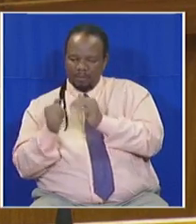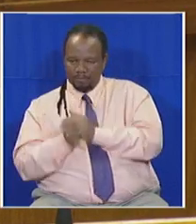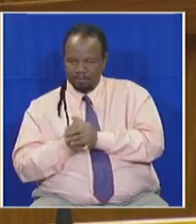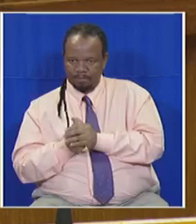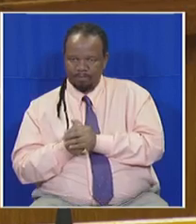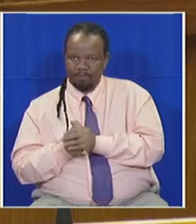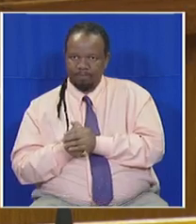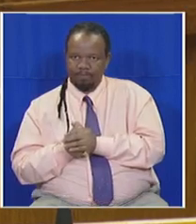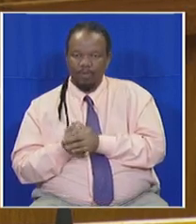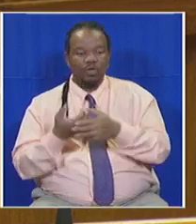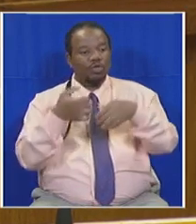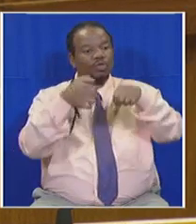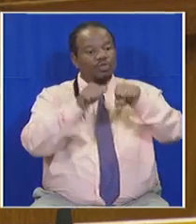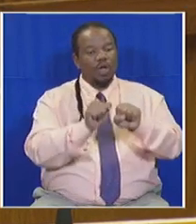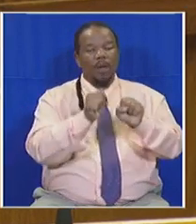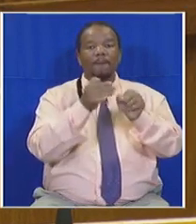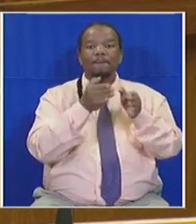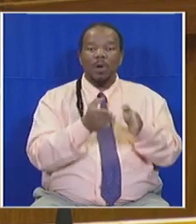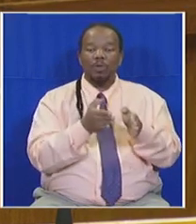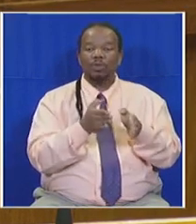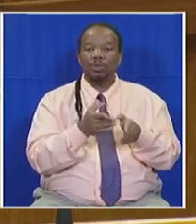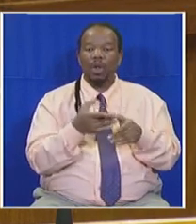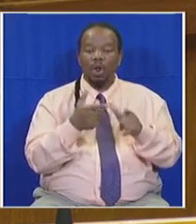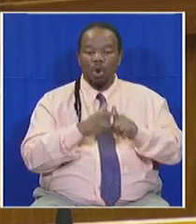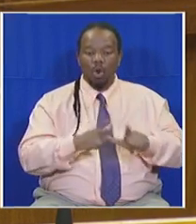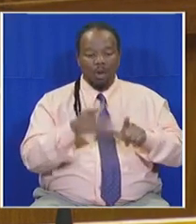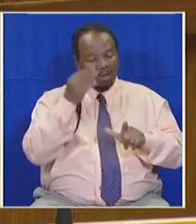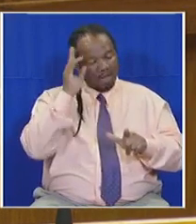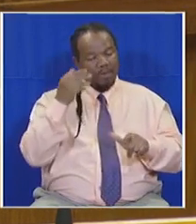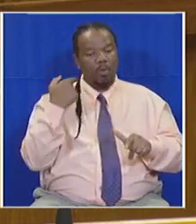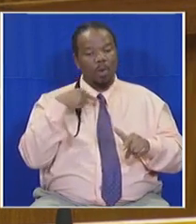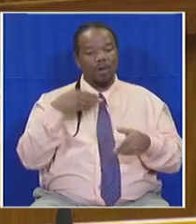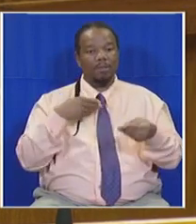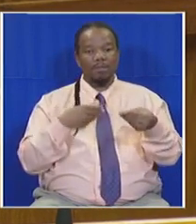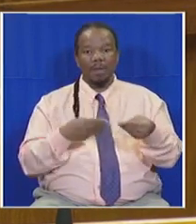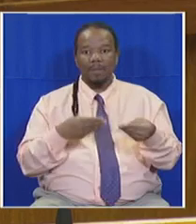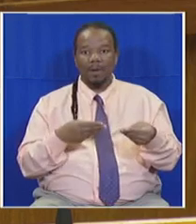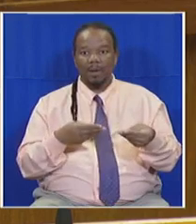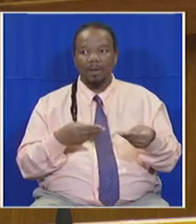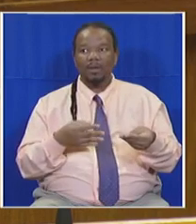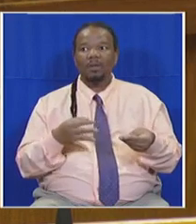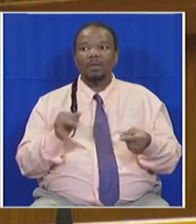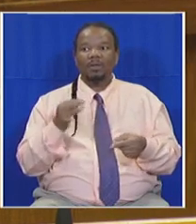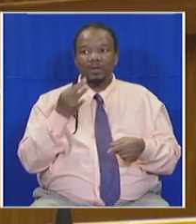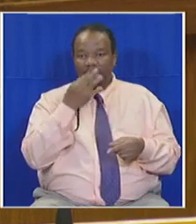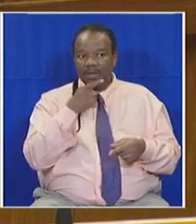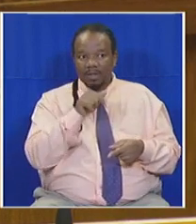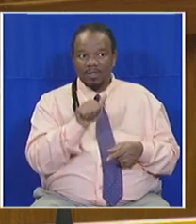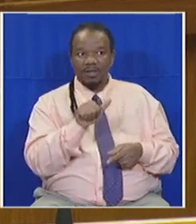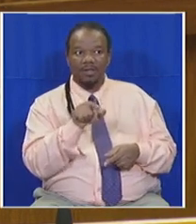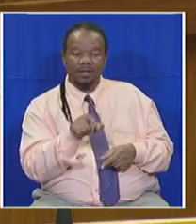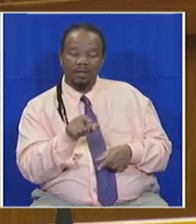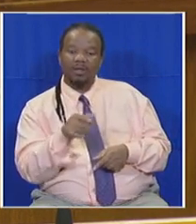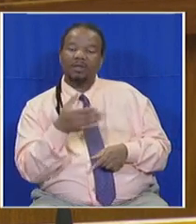Chairperson, the local government white paper visualizes the local government as a key component of